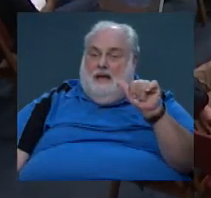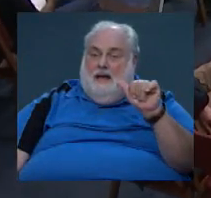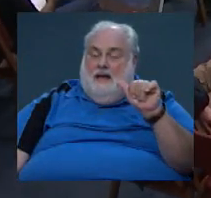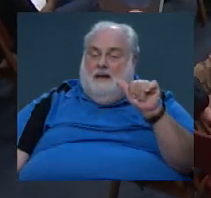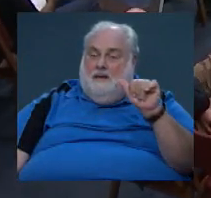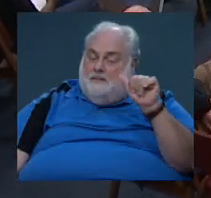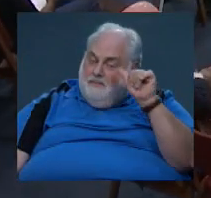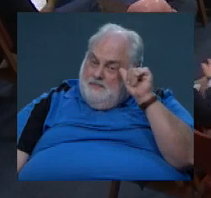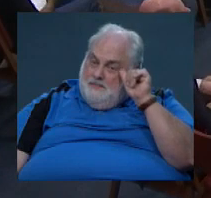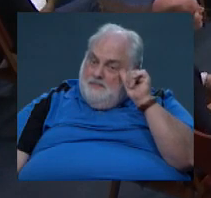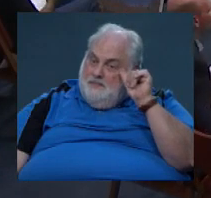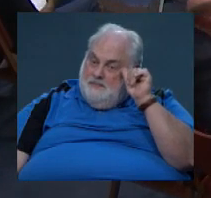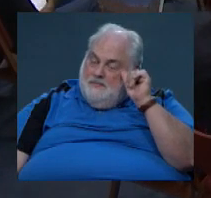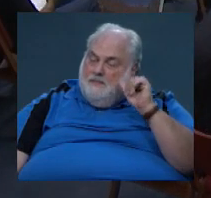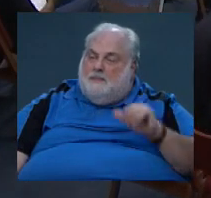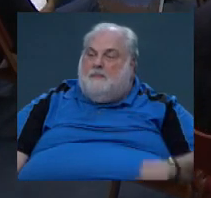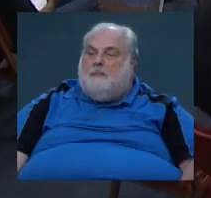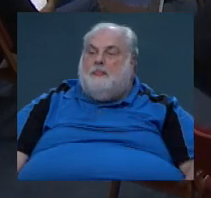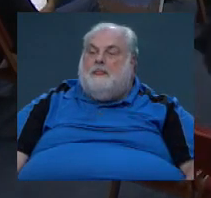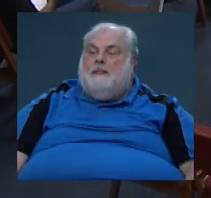A. If you would take us through that, please, sir.